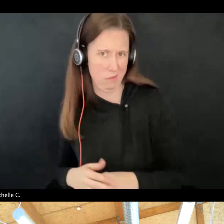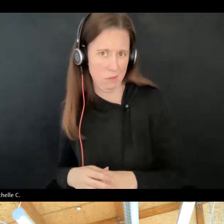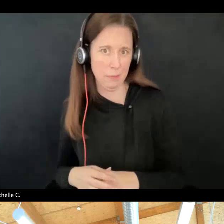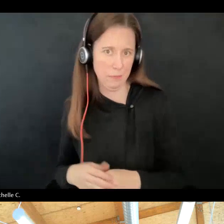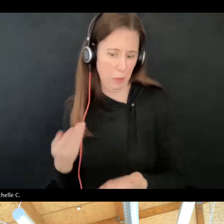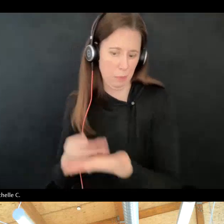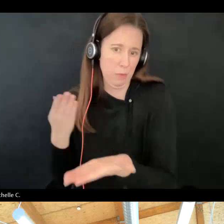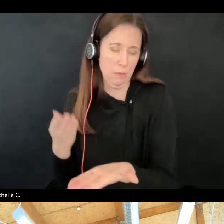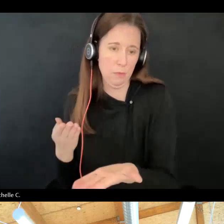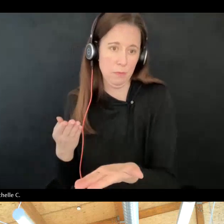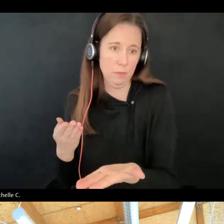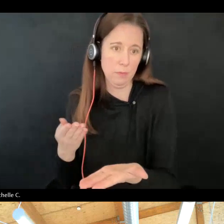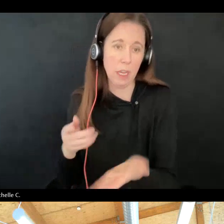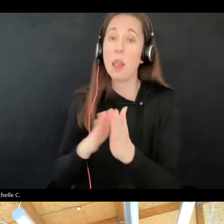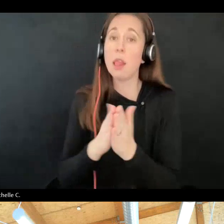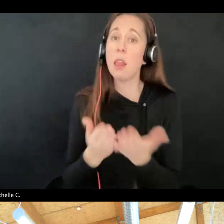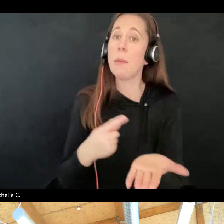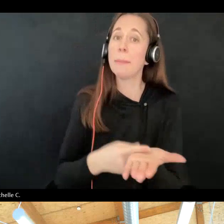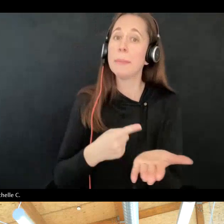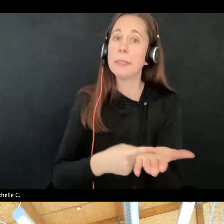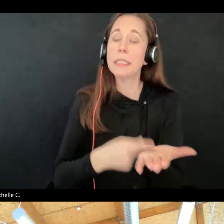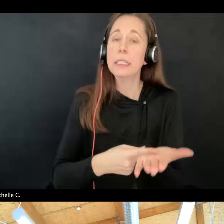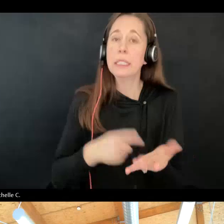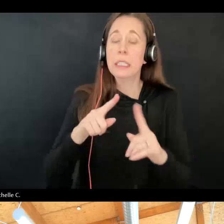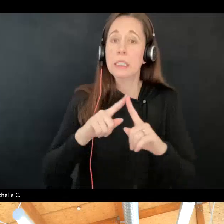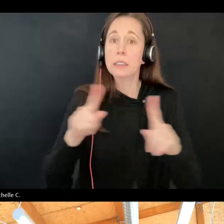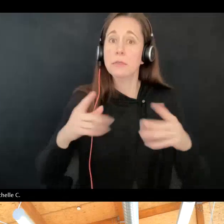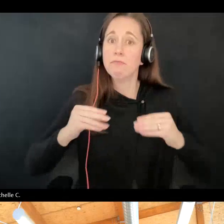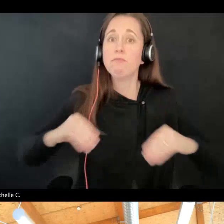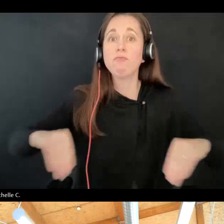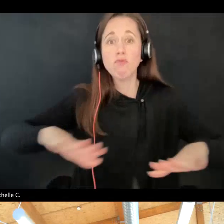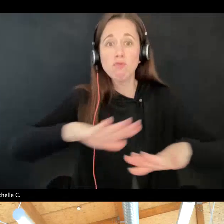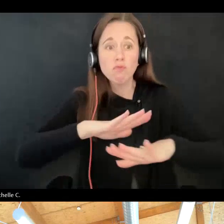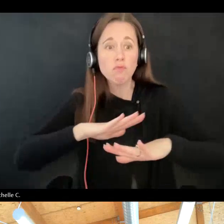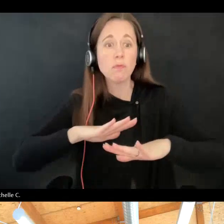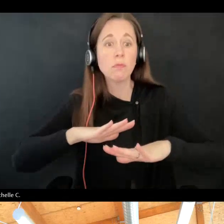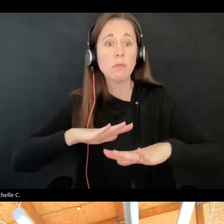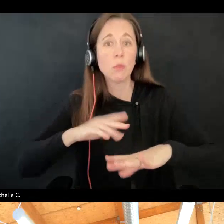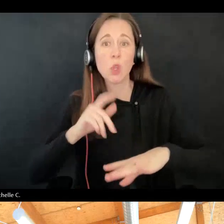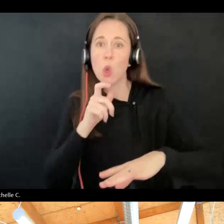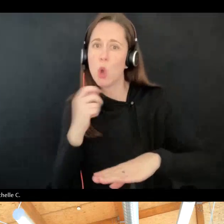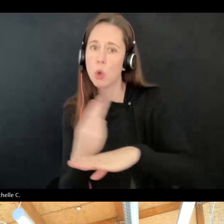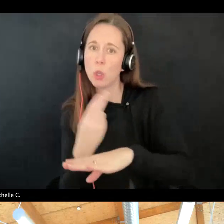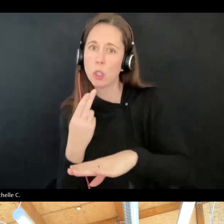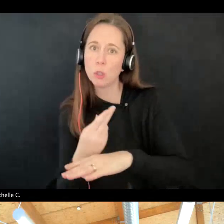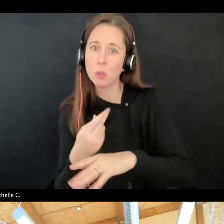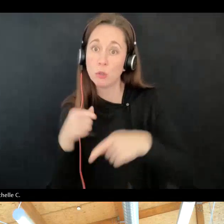land use during enslavement has